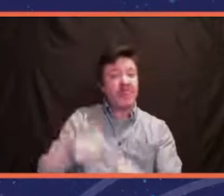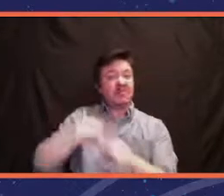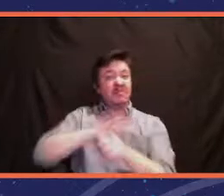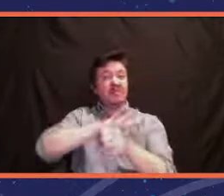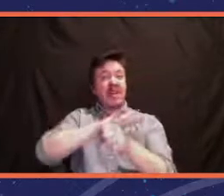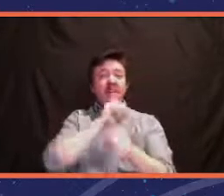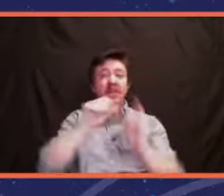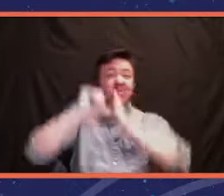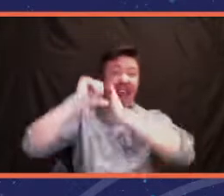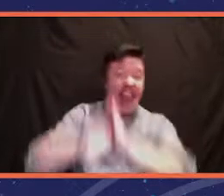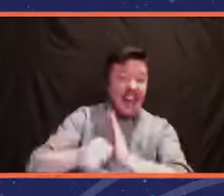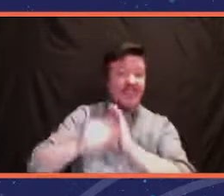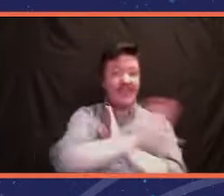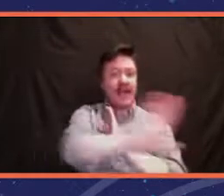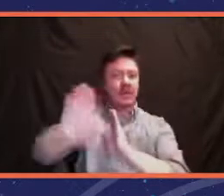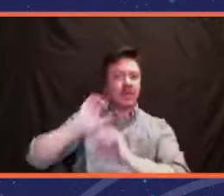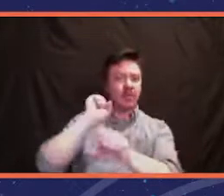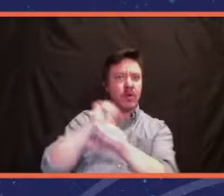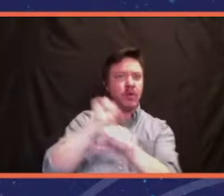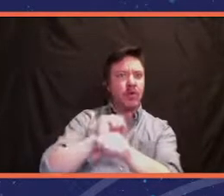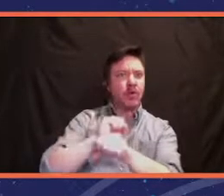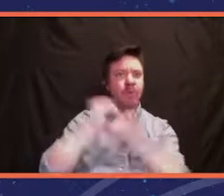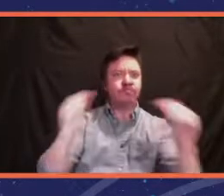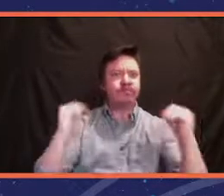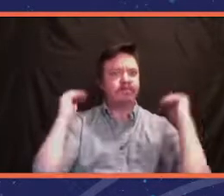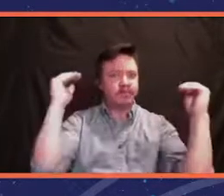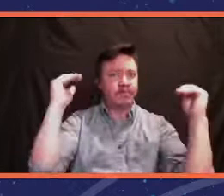level, but we've been doing